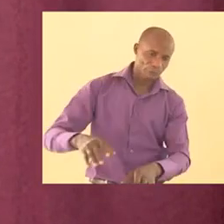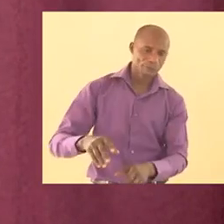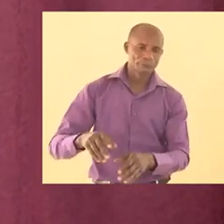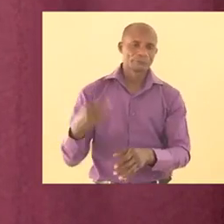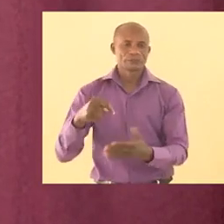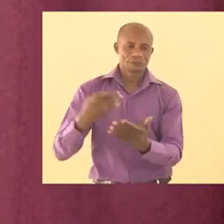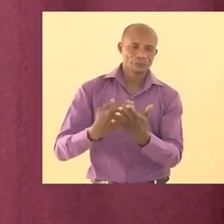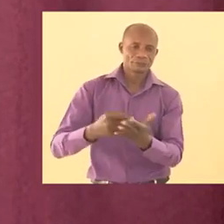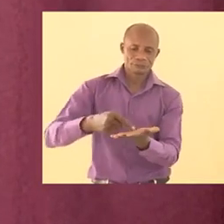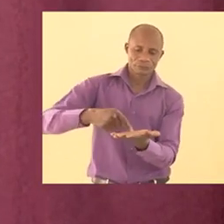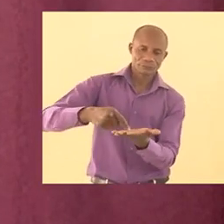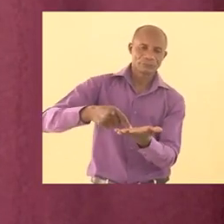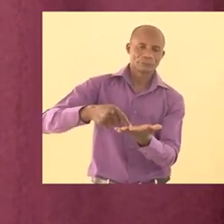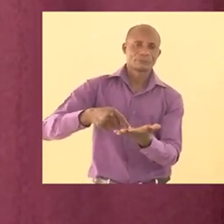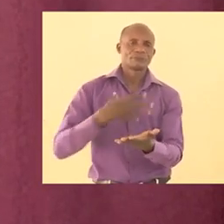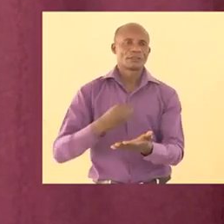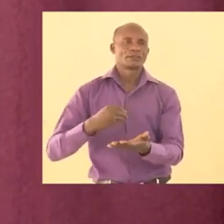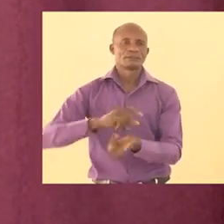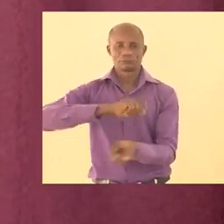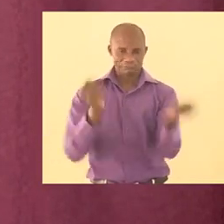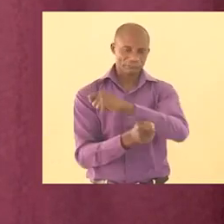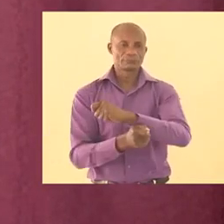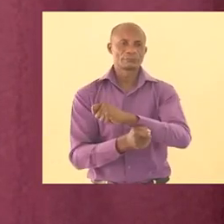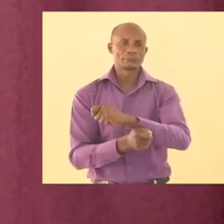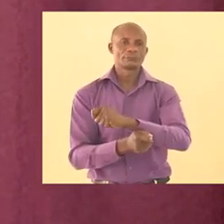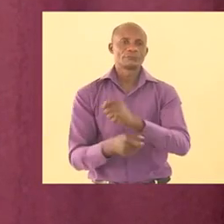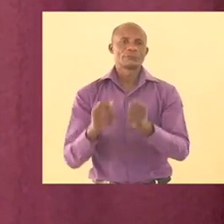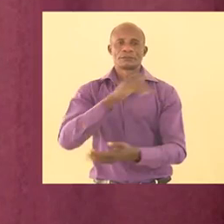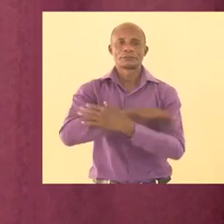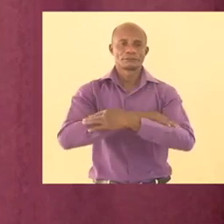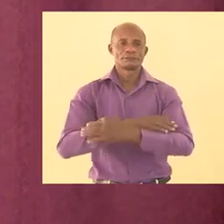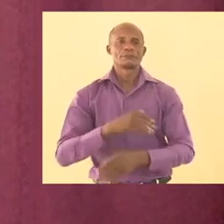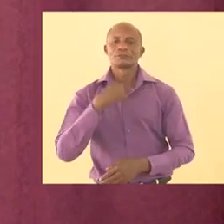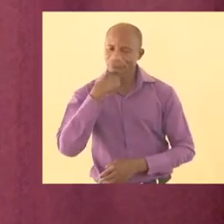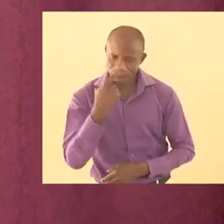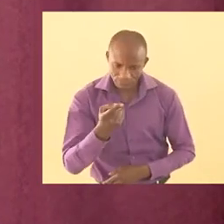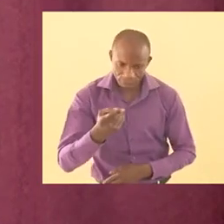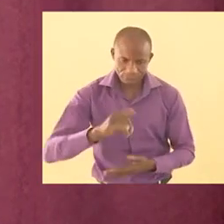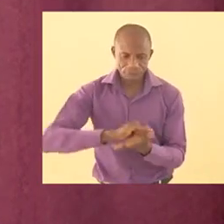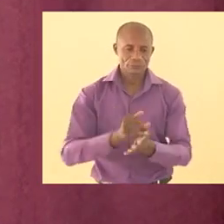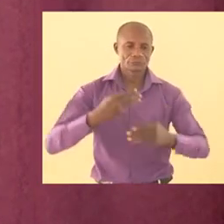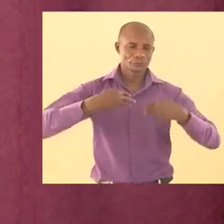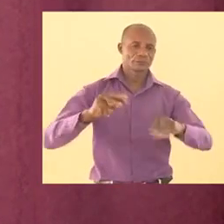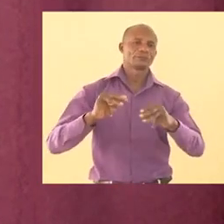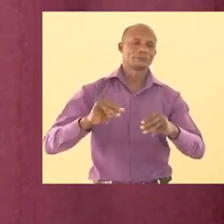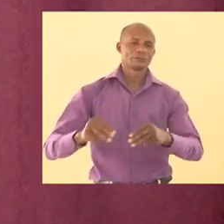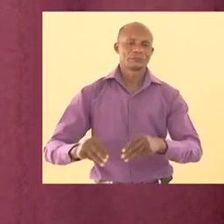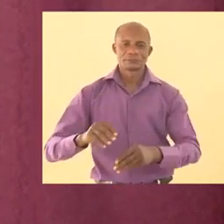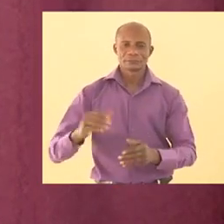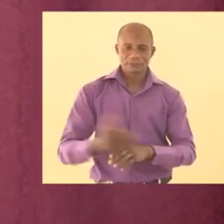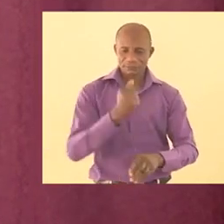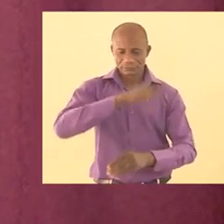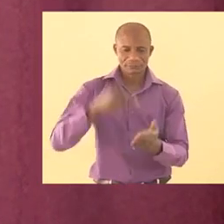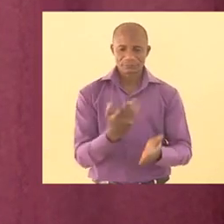out the coins of the money changers and overturned their tables. And he told those who sold the pigeons, "Take